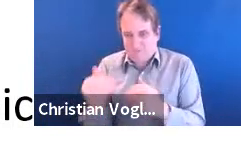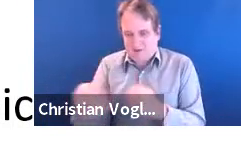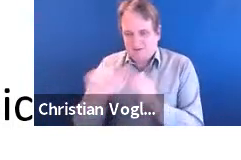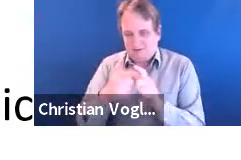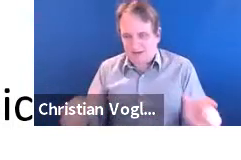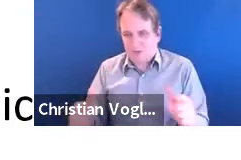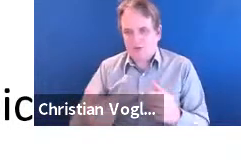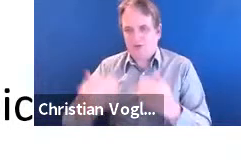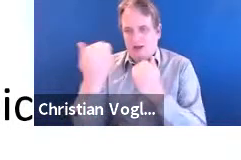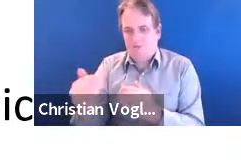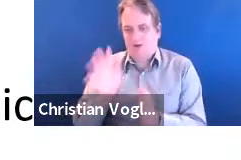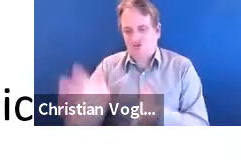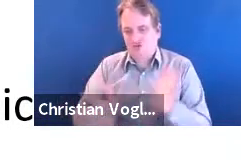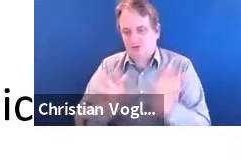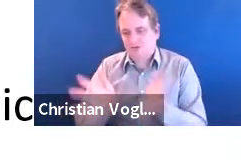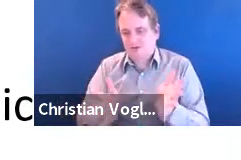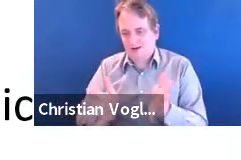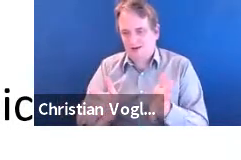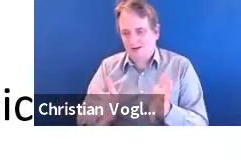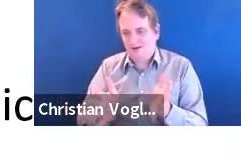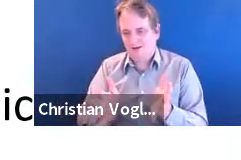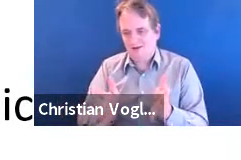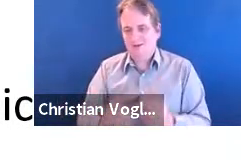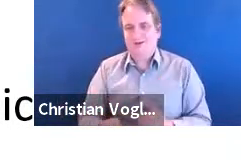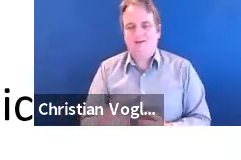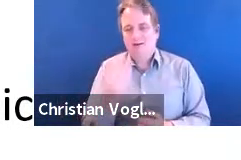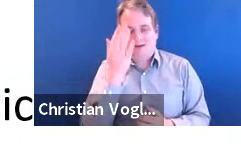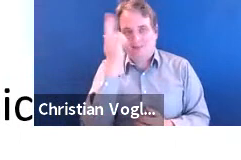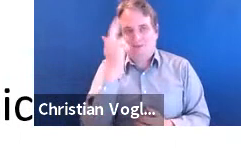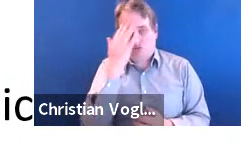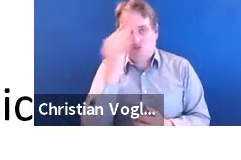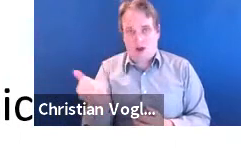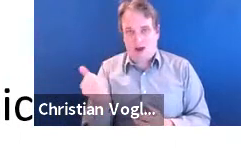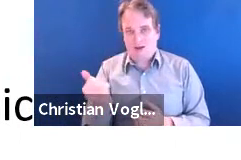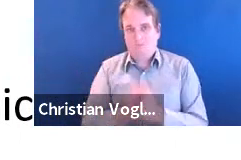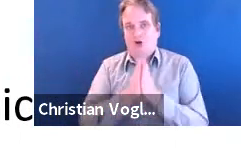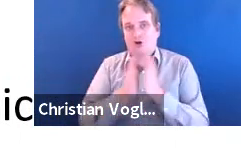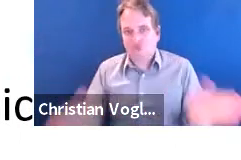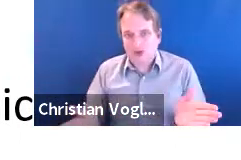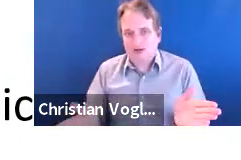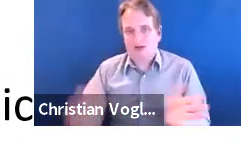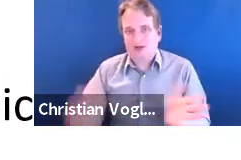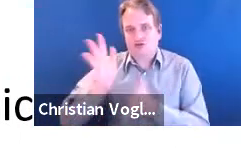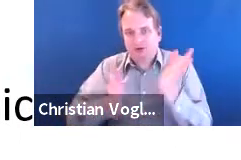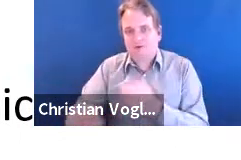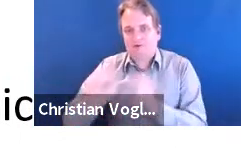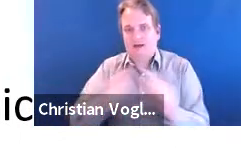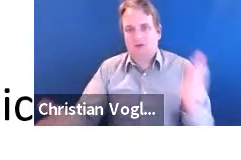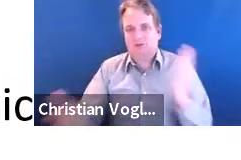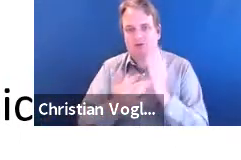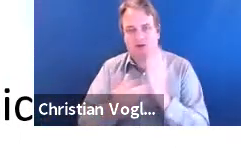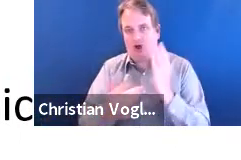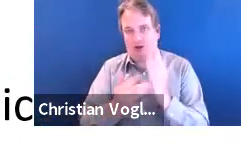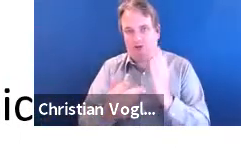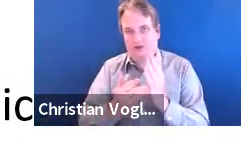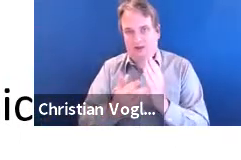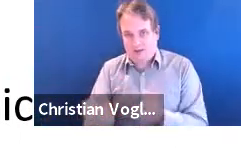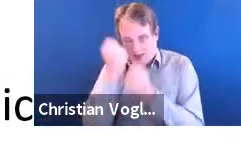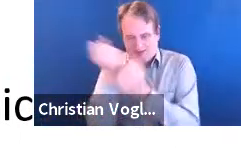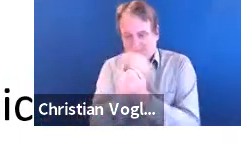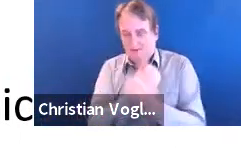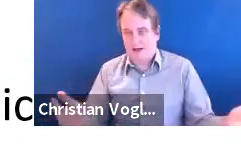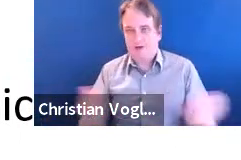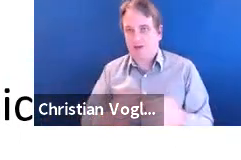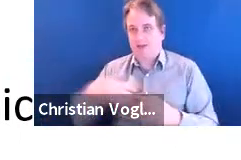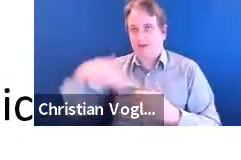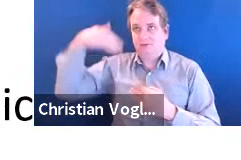And also, I just mentioned we're looking at the feasibility of a limited set of gestures, signs, and tactile methods. That's because more